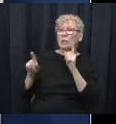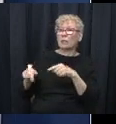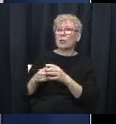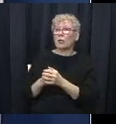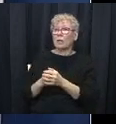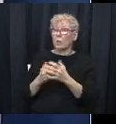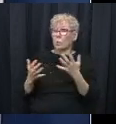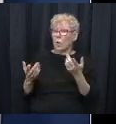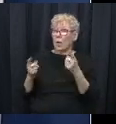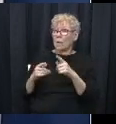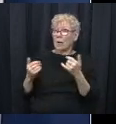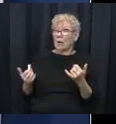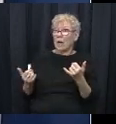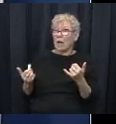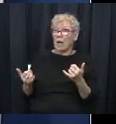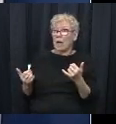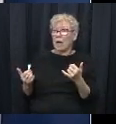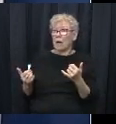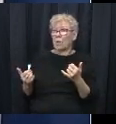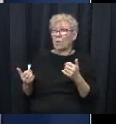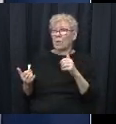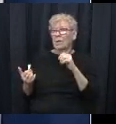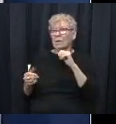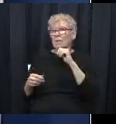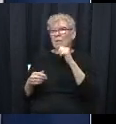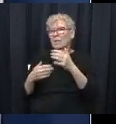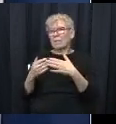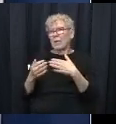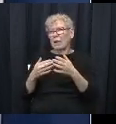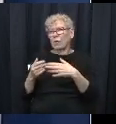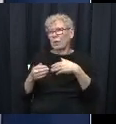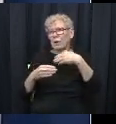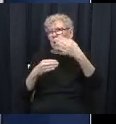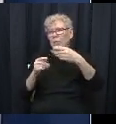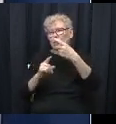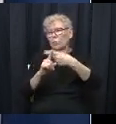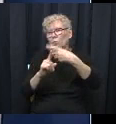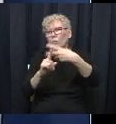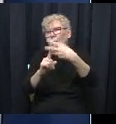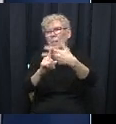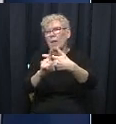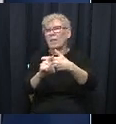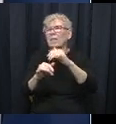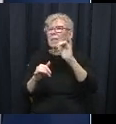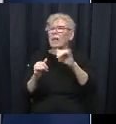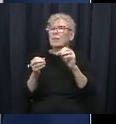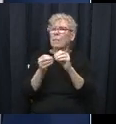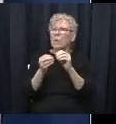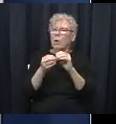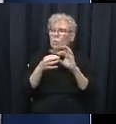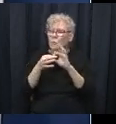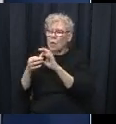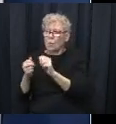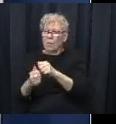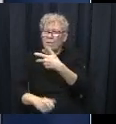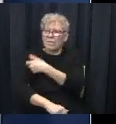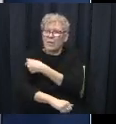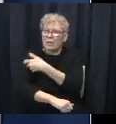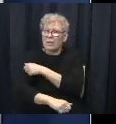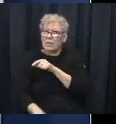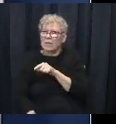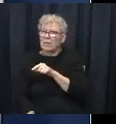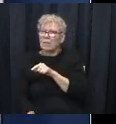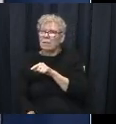where we're at with vaccinations. If we were in sports season today, the Rockies would likely have fans